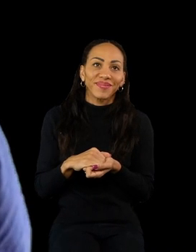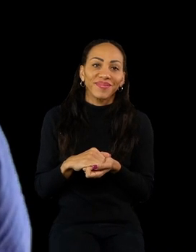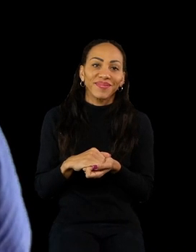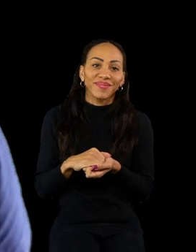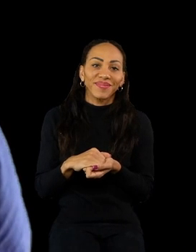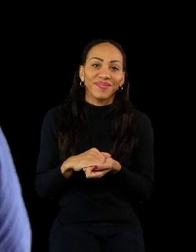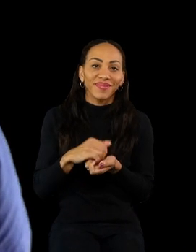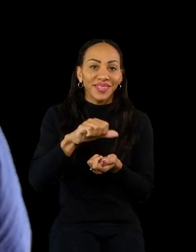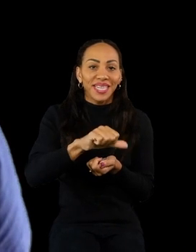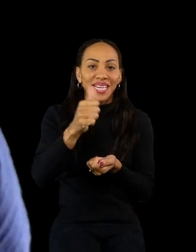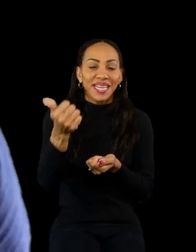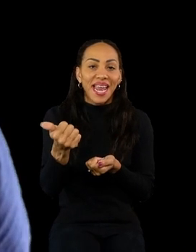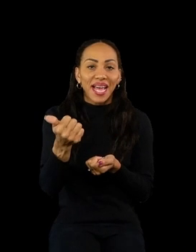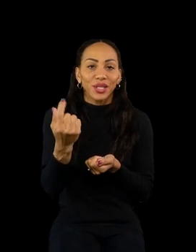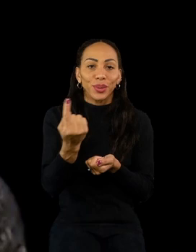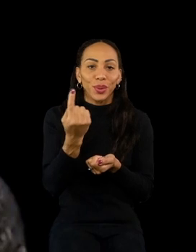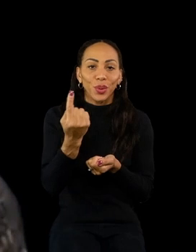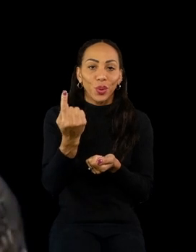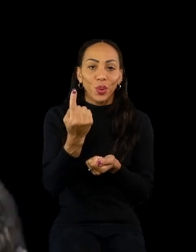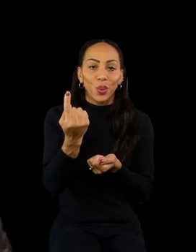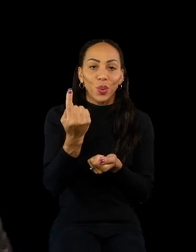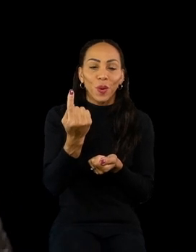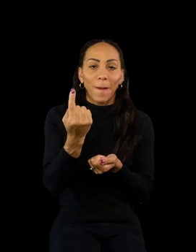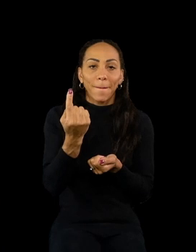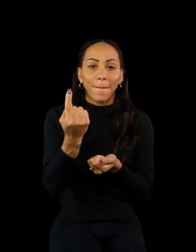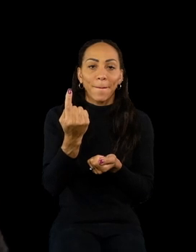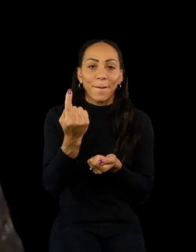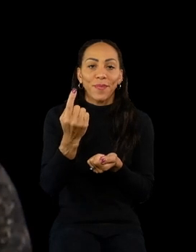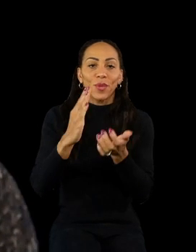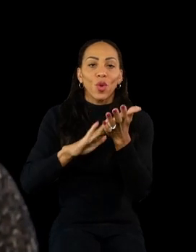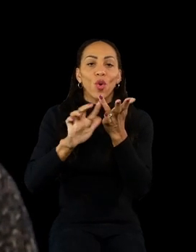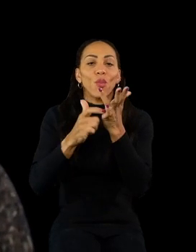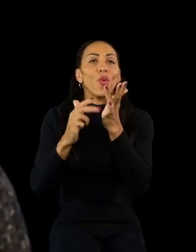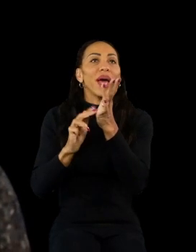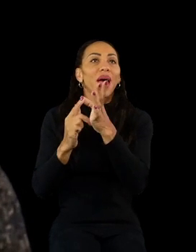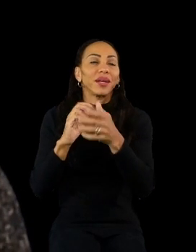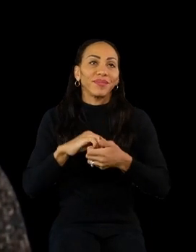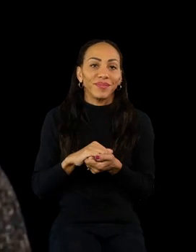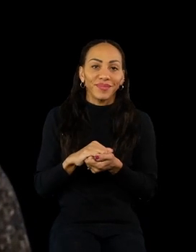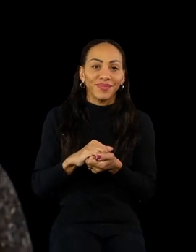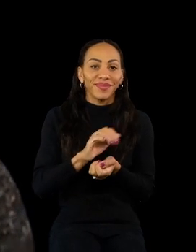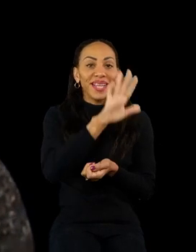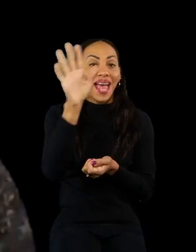maybe I could go to Mona. Fantastic. Hi, Mona.